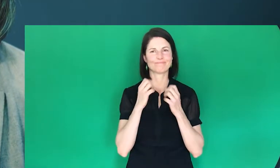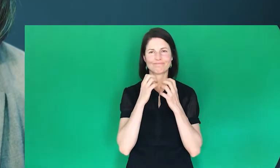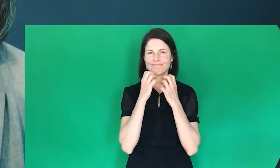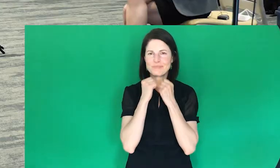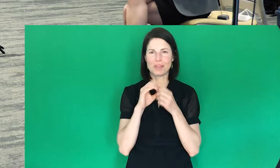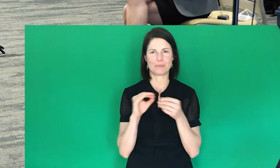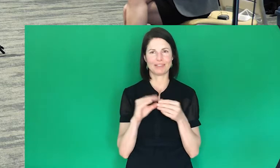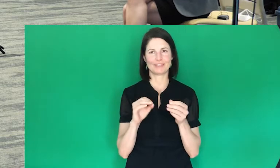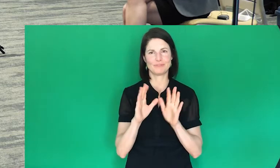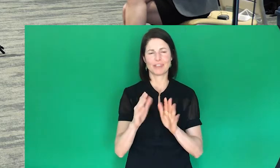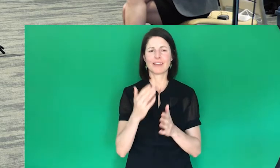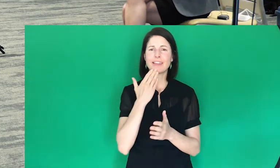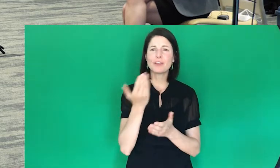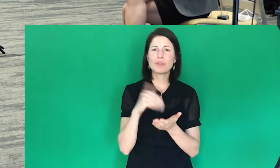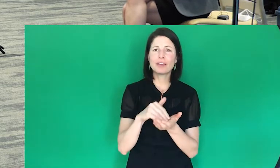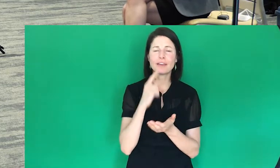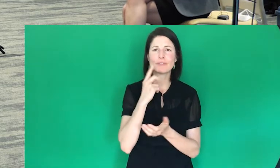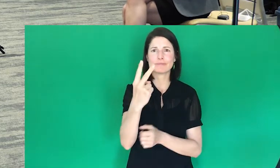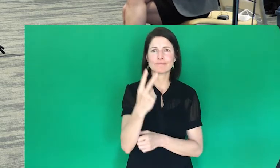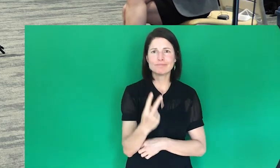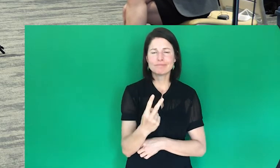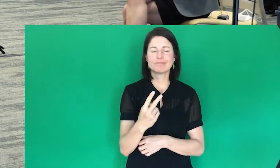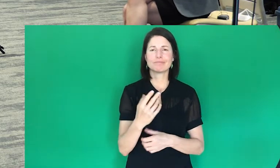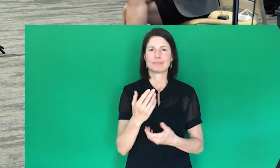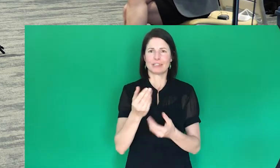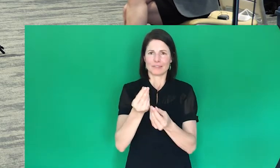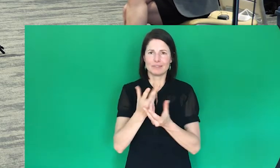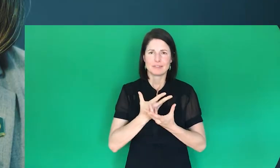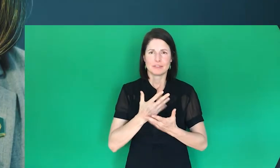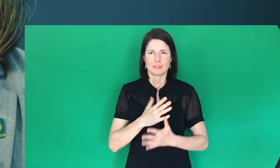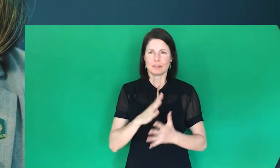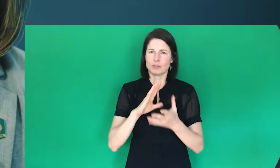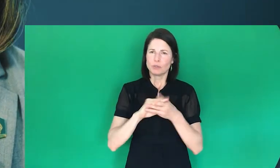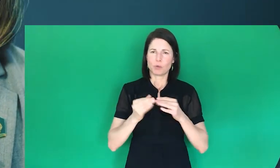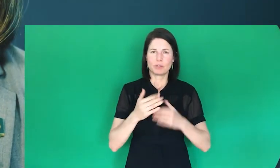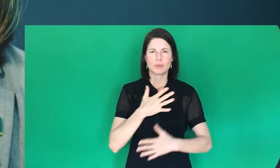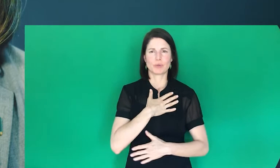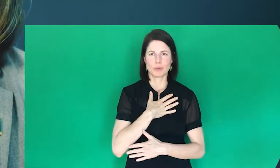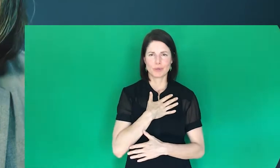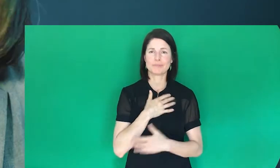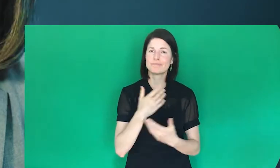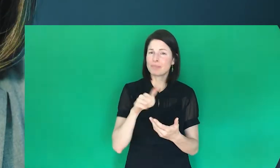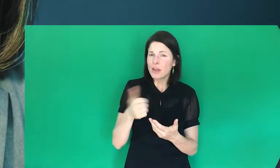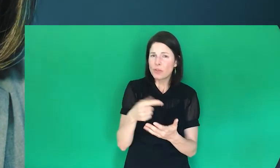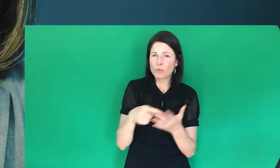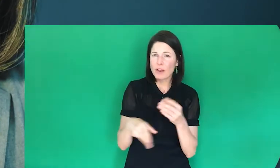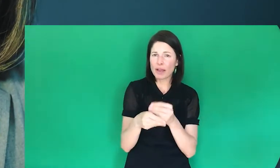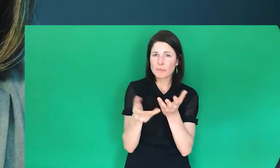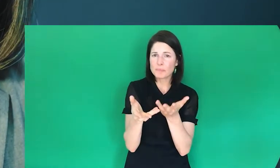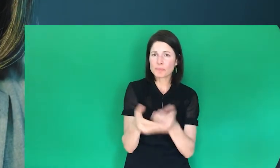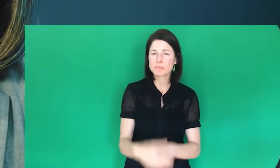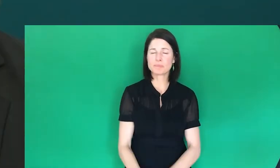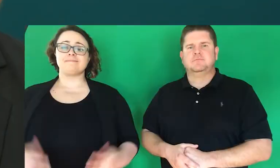I love that, Robert. So thank you again for being here with us and for sharing such touching stories. Is there anything else that you would